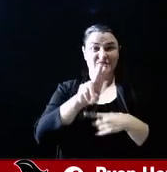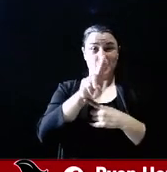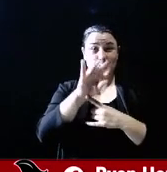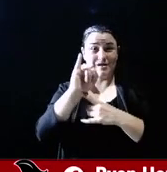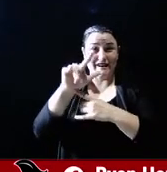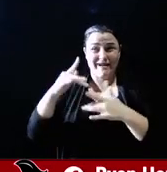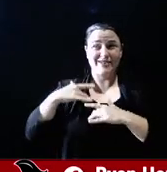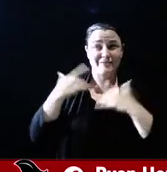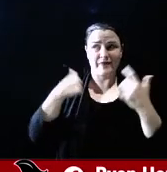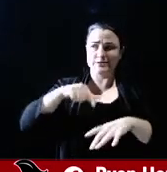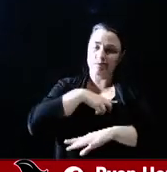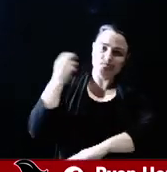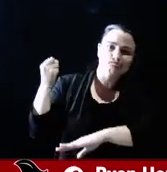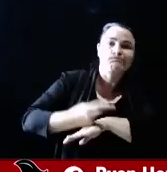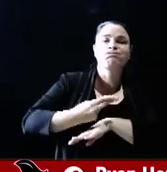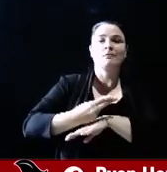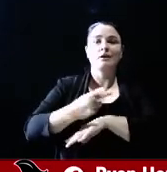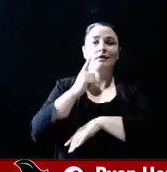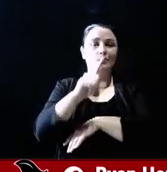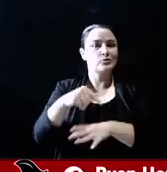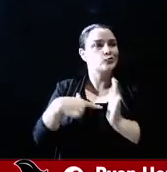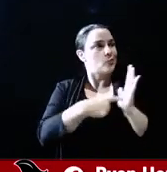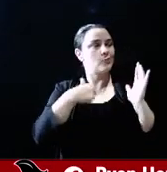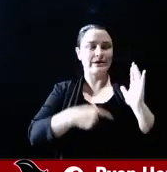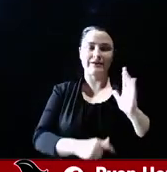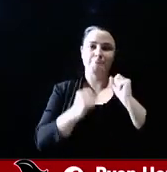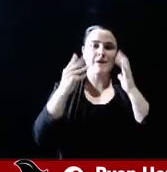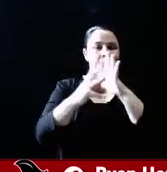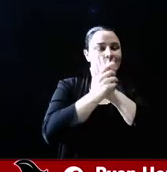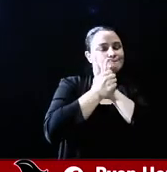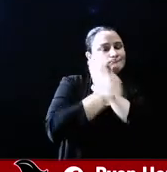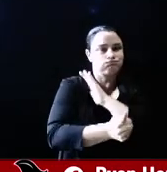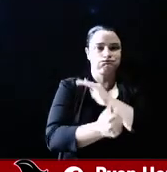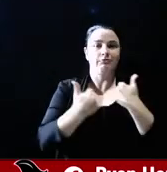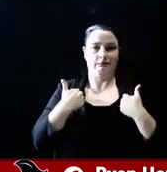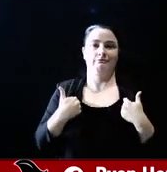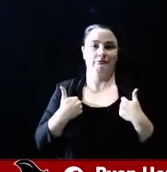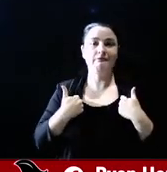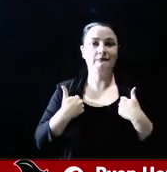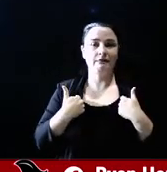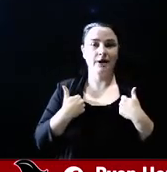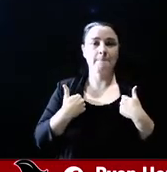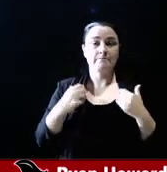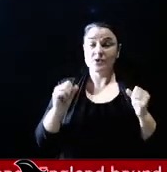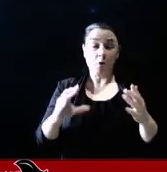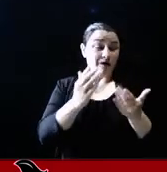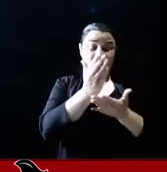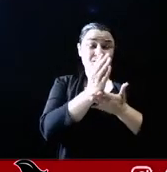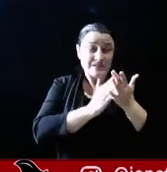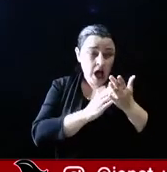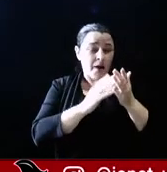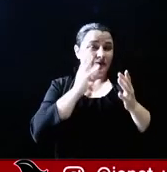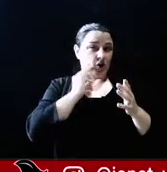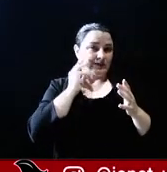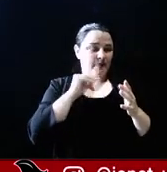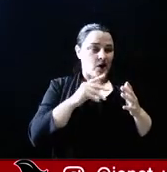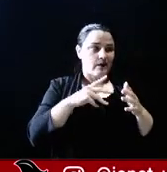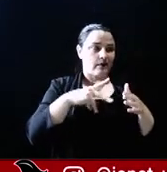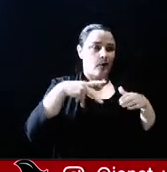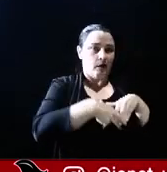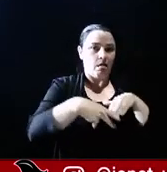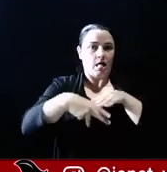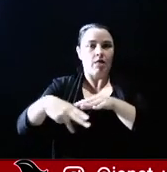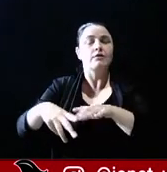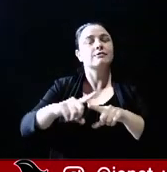class showed that we are incredibly gifted and skilled in more ways than one. And even though some of our experiences were cut short, we still hold many of